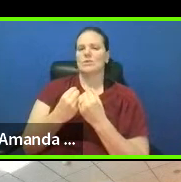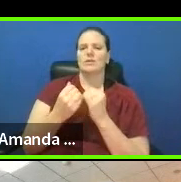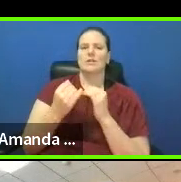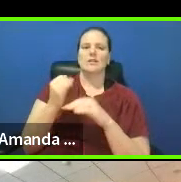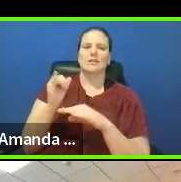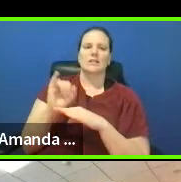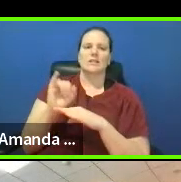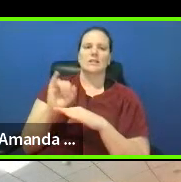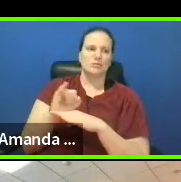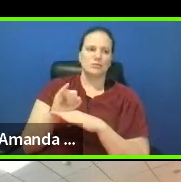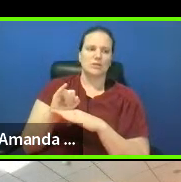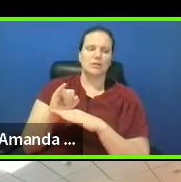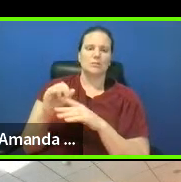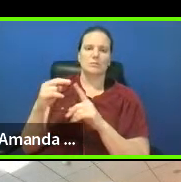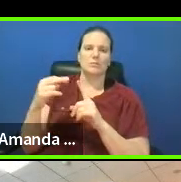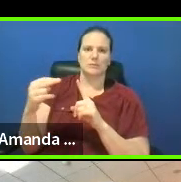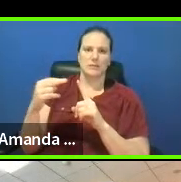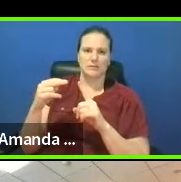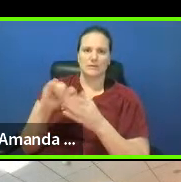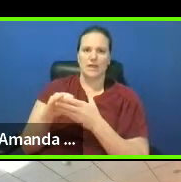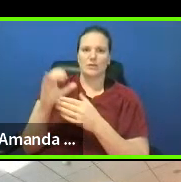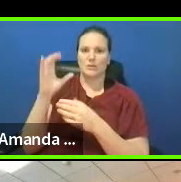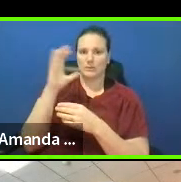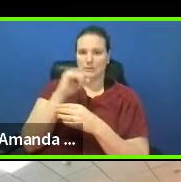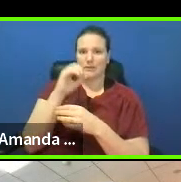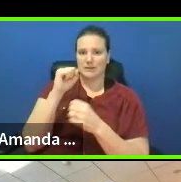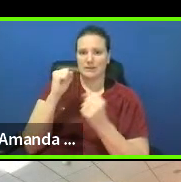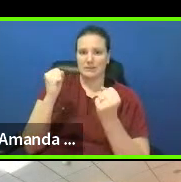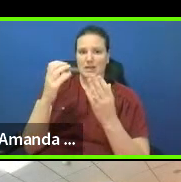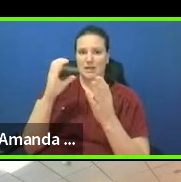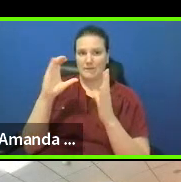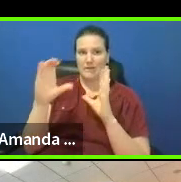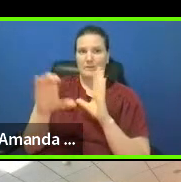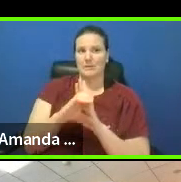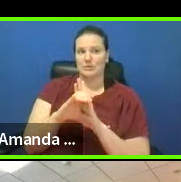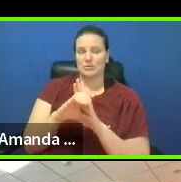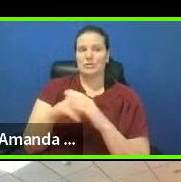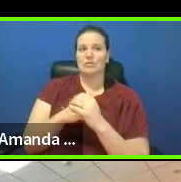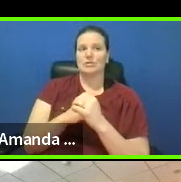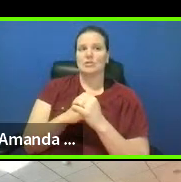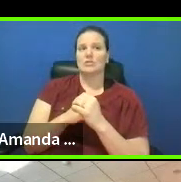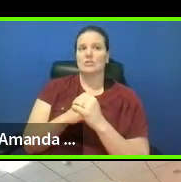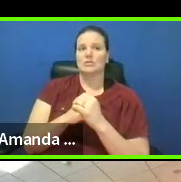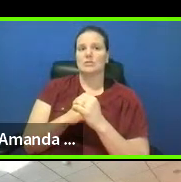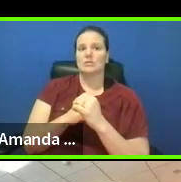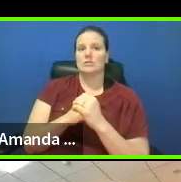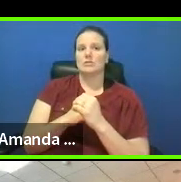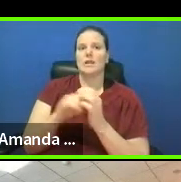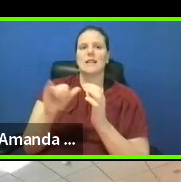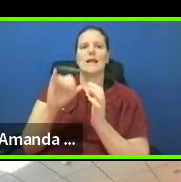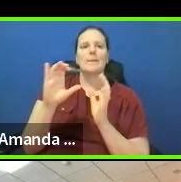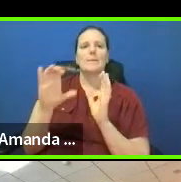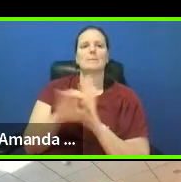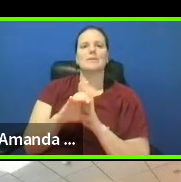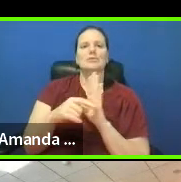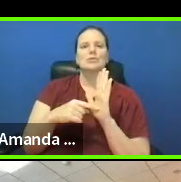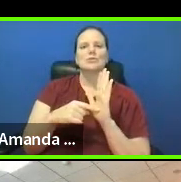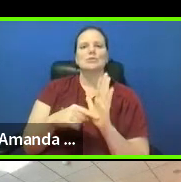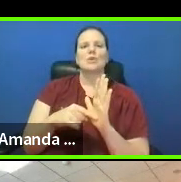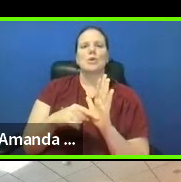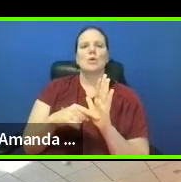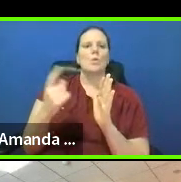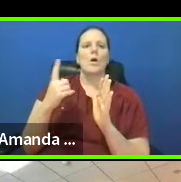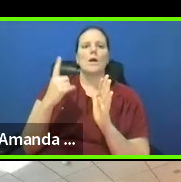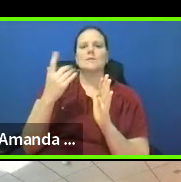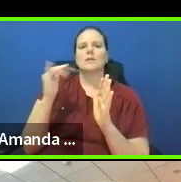industry perspective, that I think you're missing out on a lot of the picture. Especially like the picture that you showed of what it's